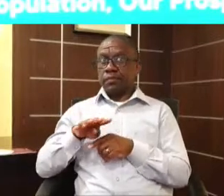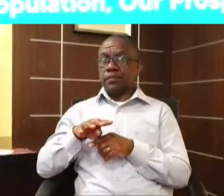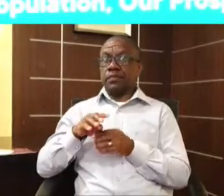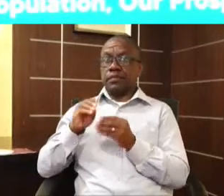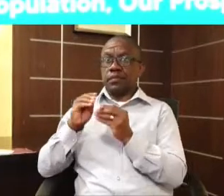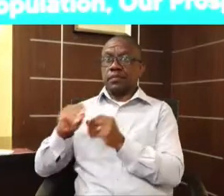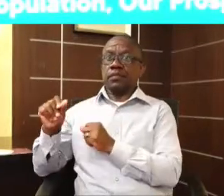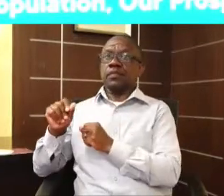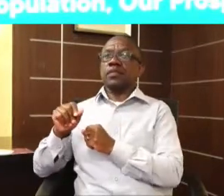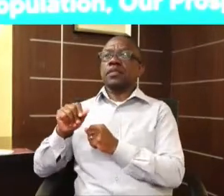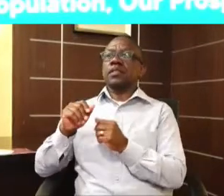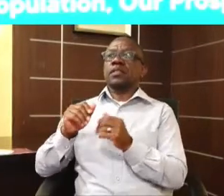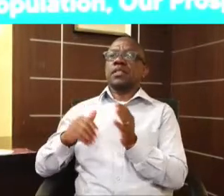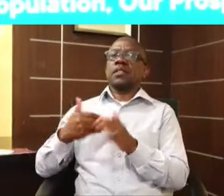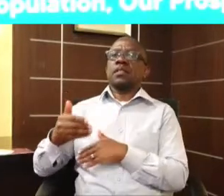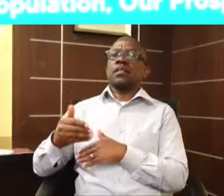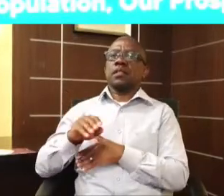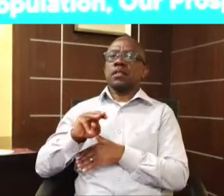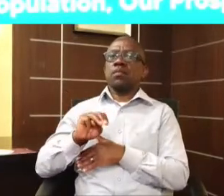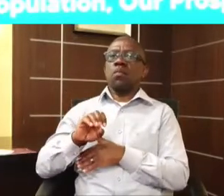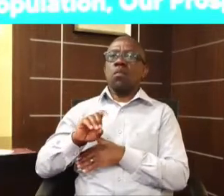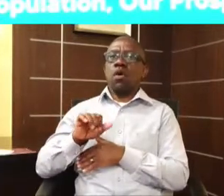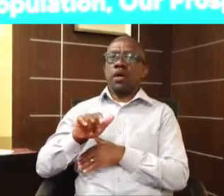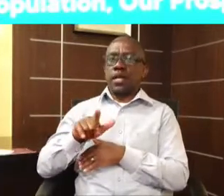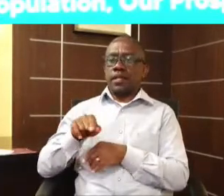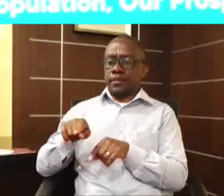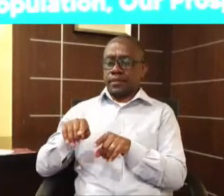the model will then be easily